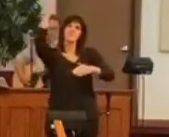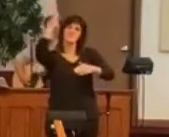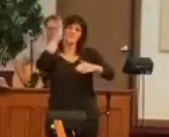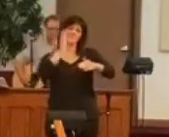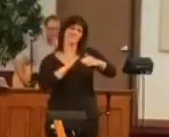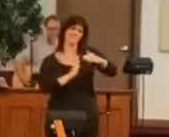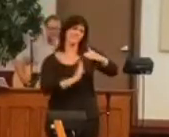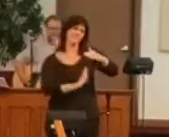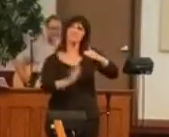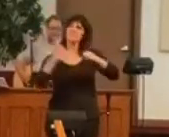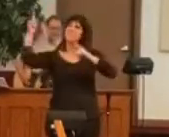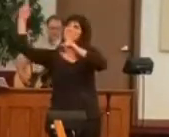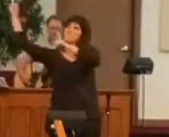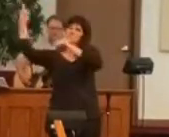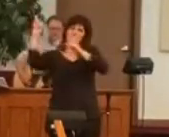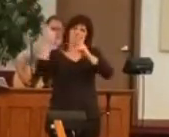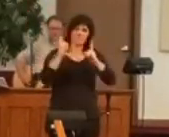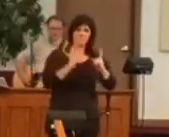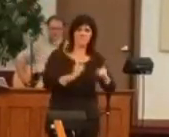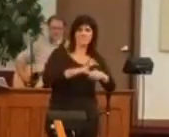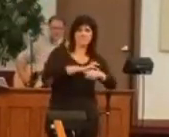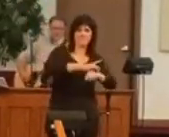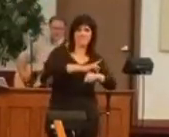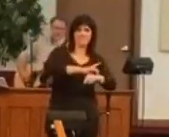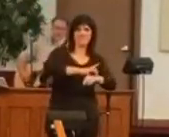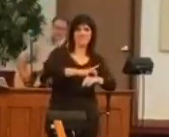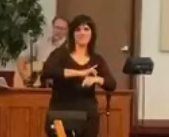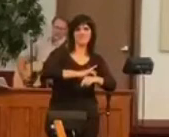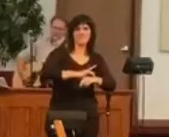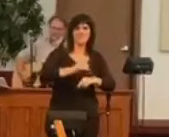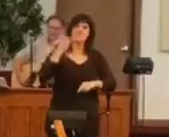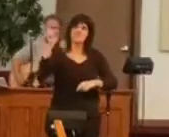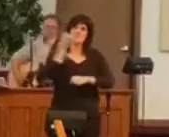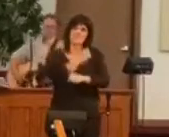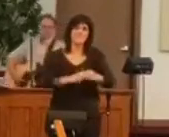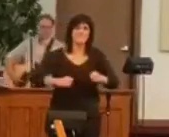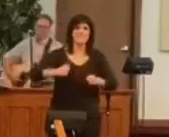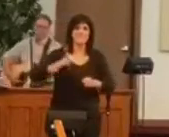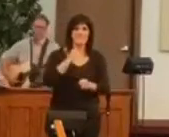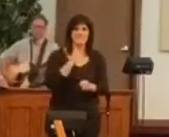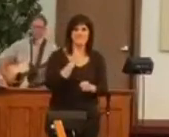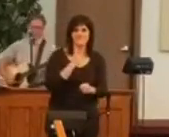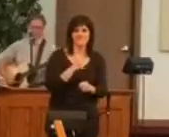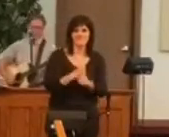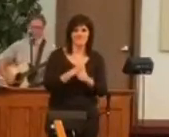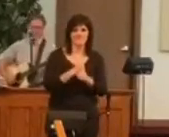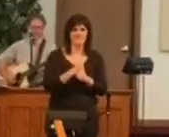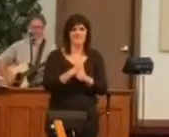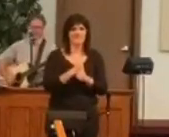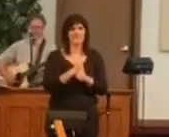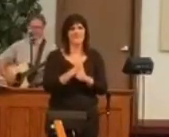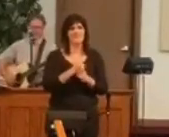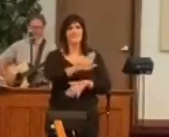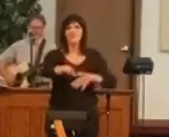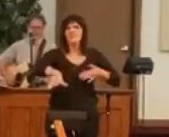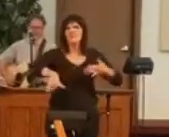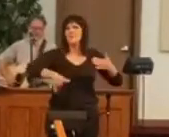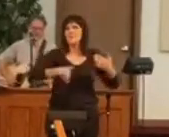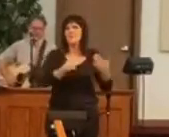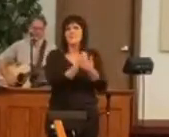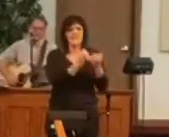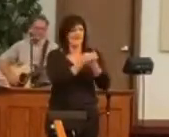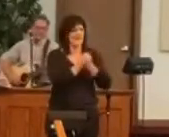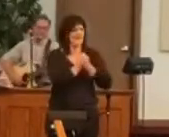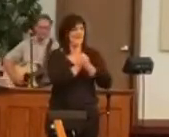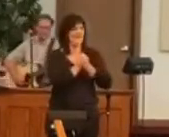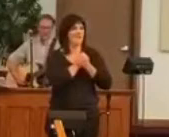above. Humbly you came to the earth you created, all